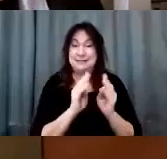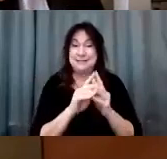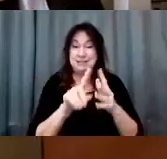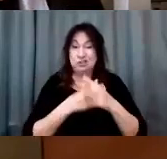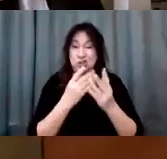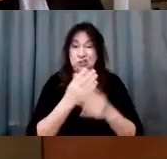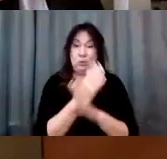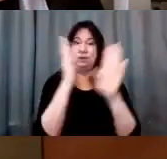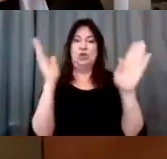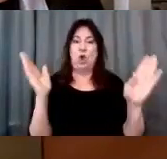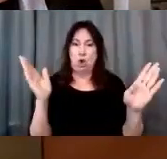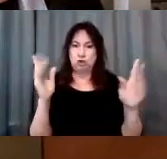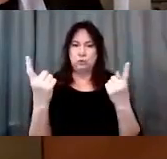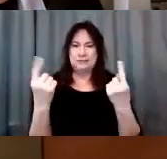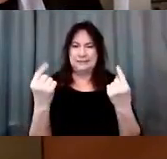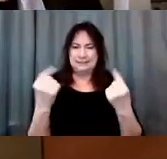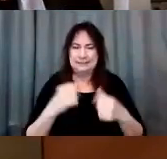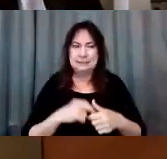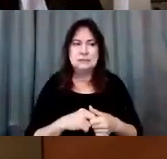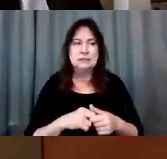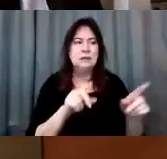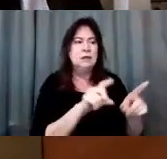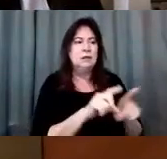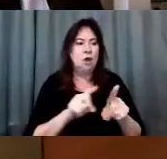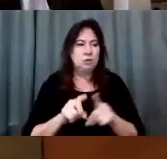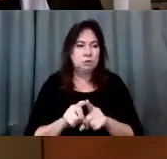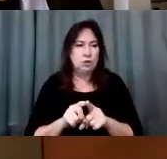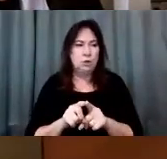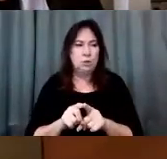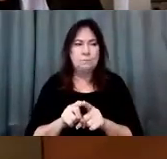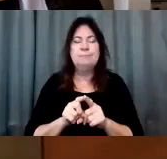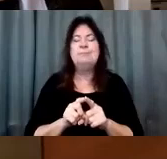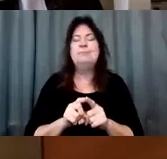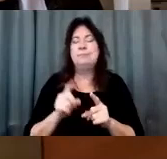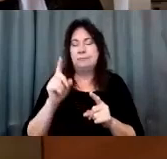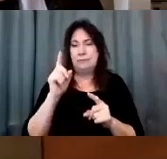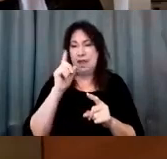attendance. And it will also be used as